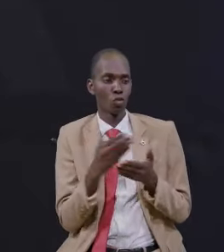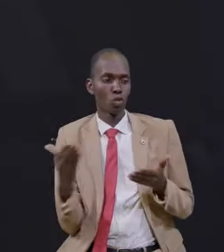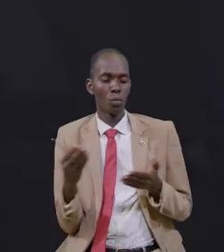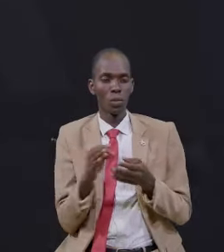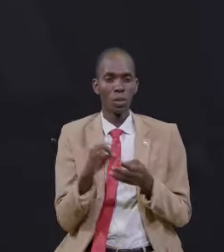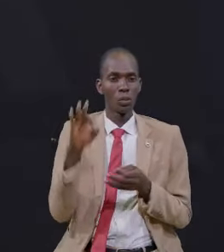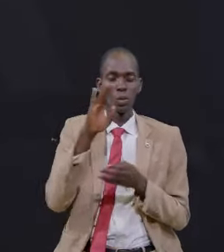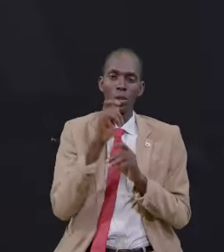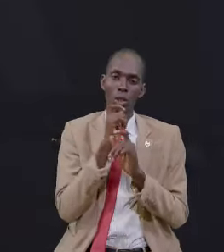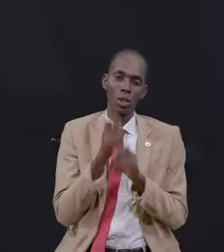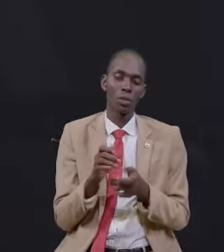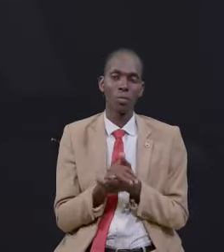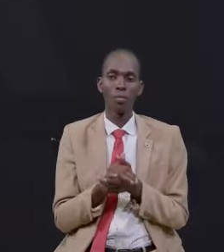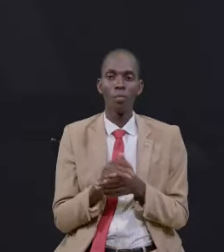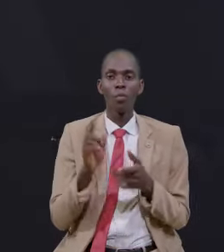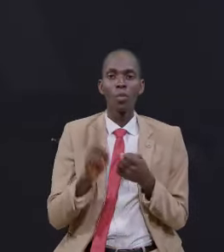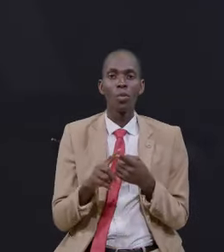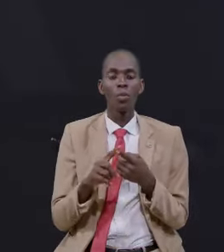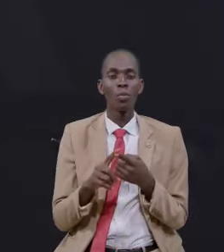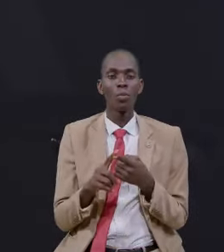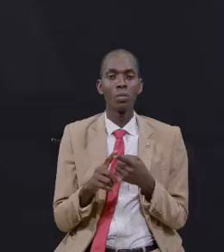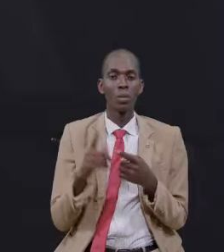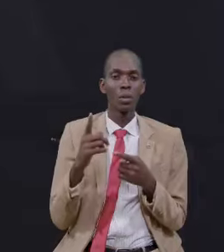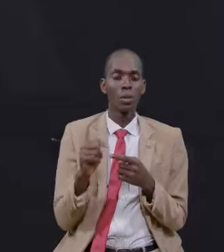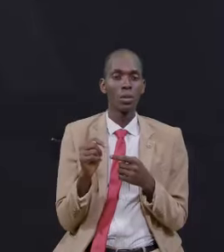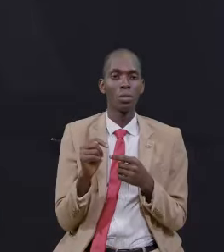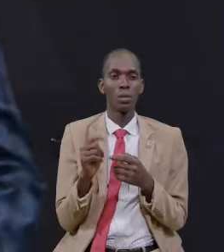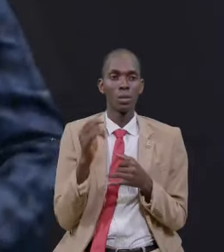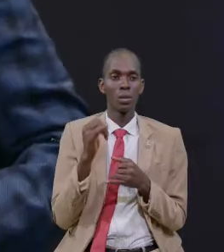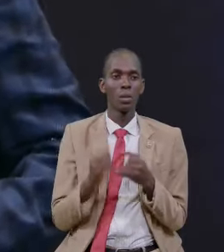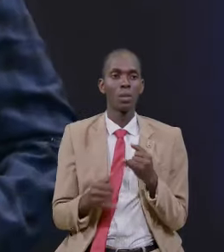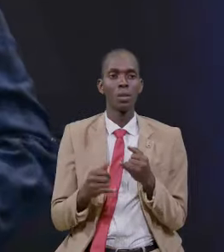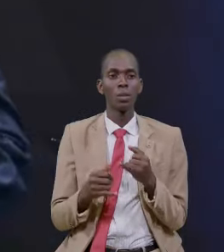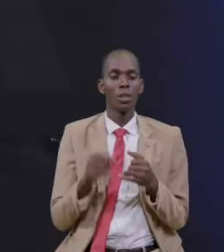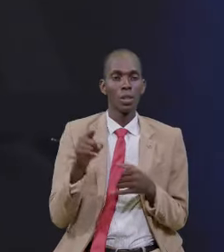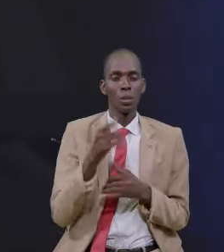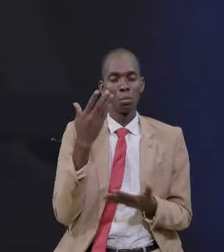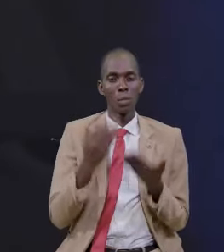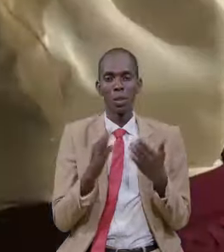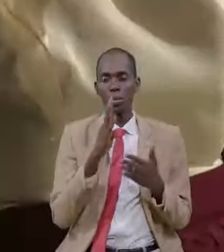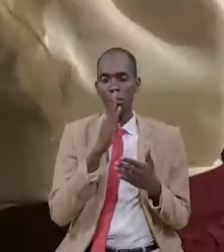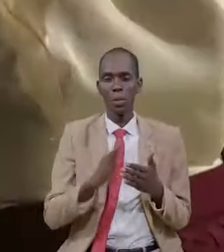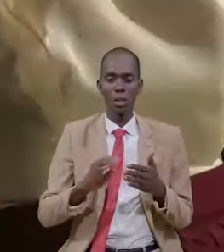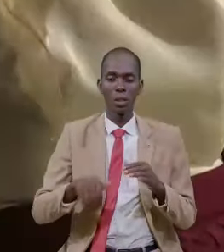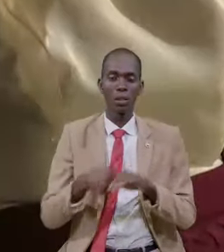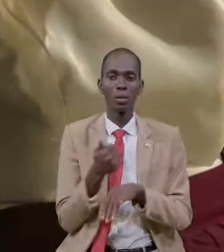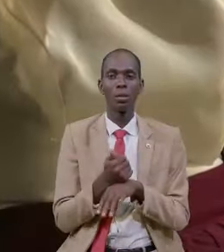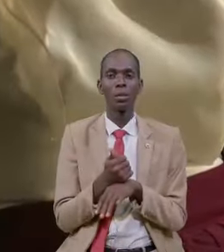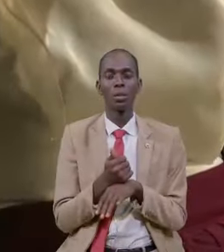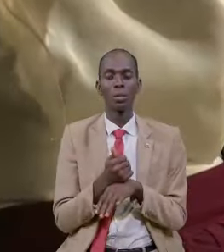gift, to the end ye may be established.